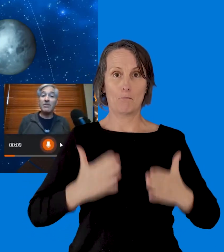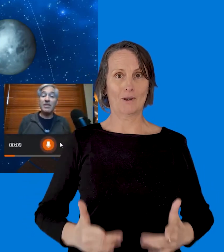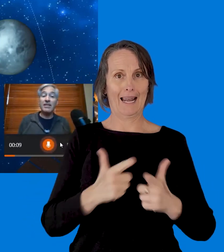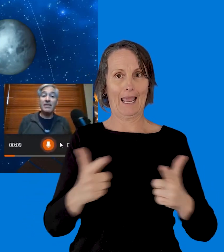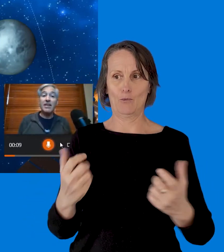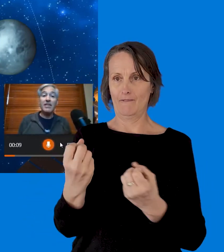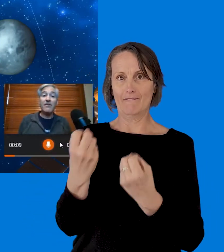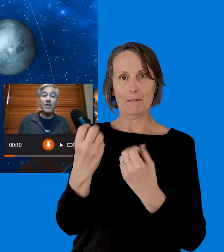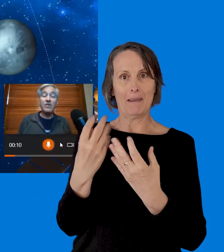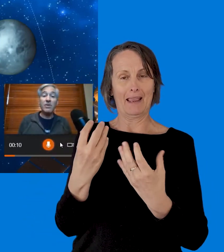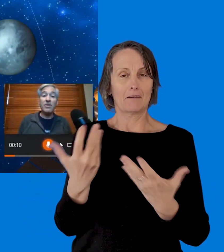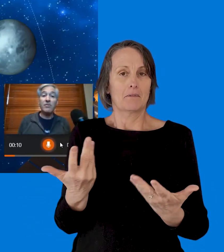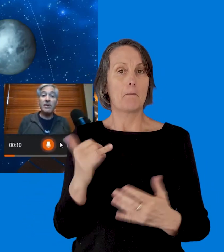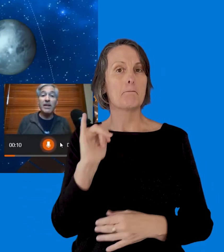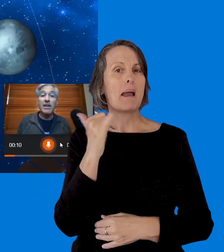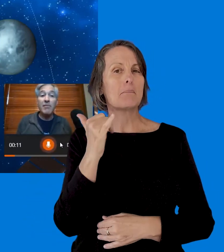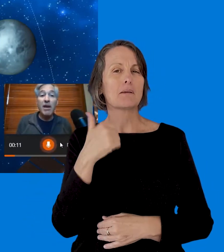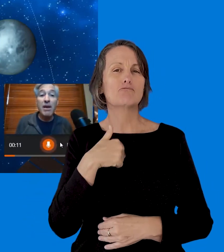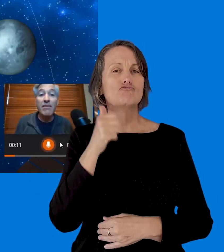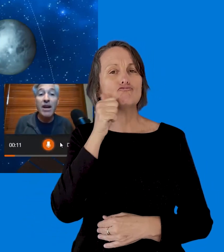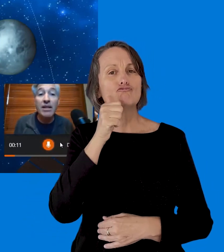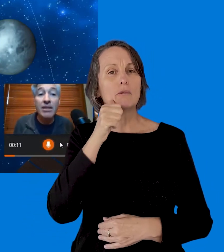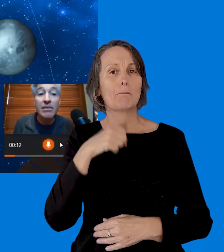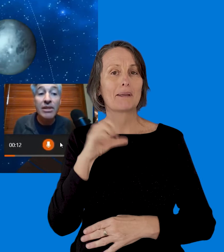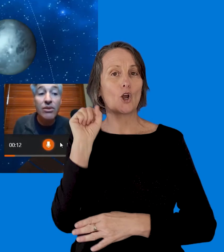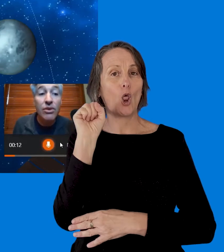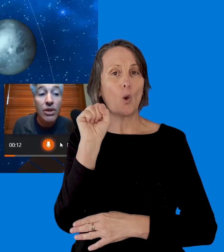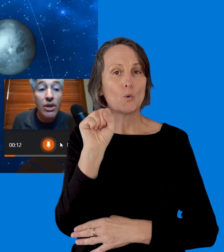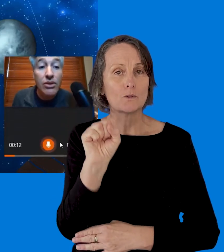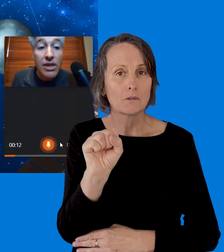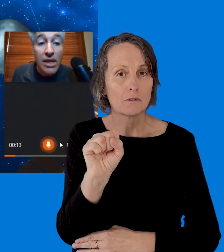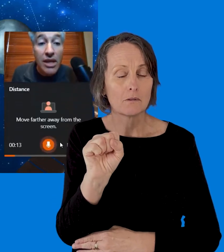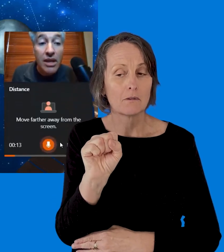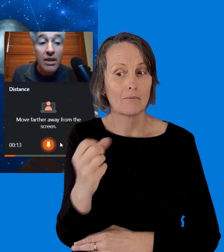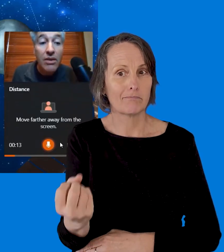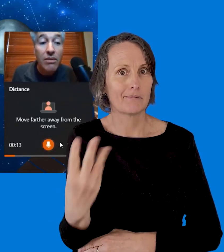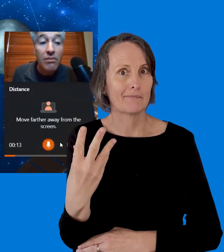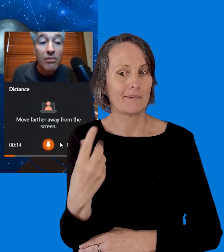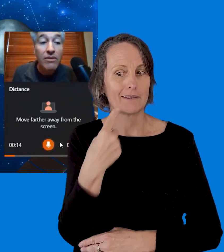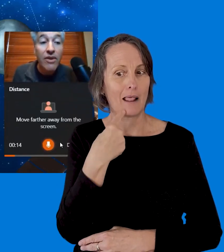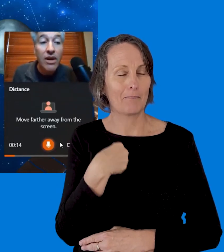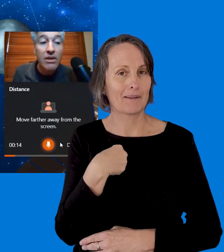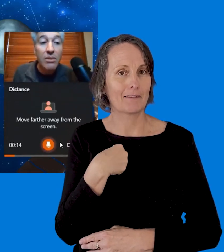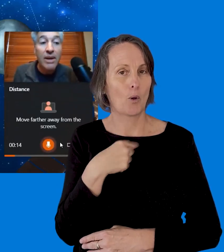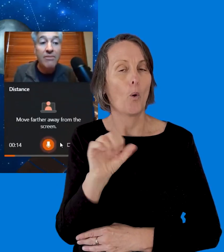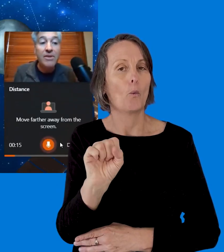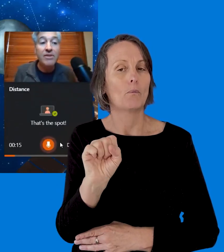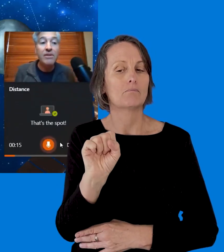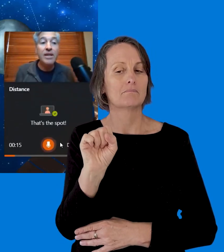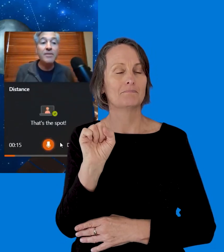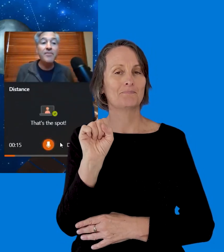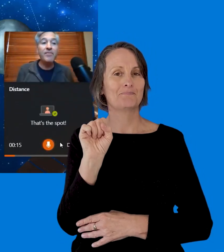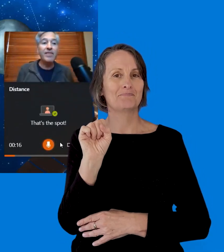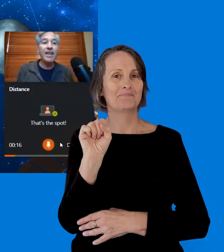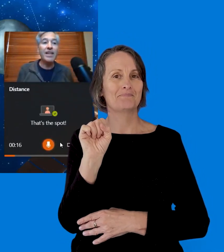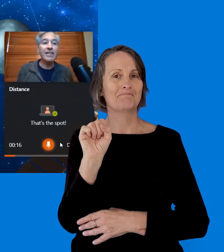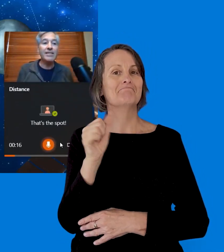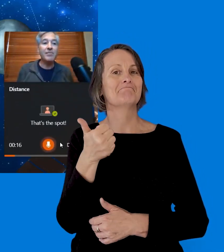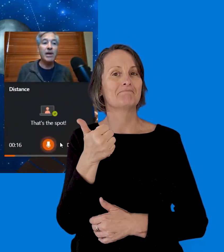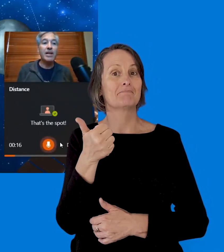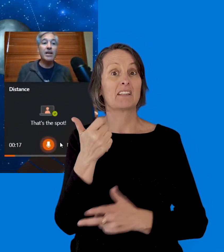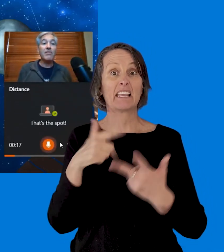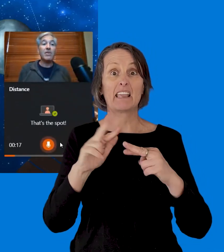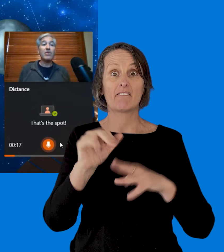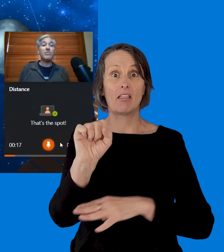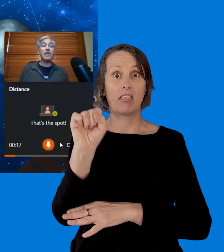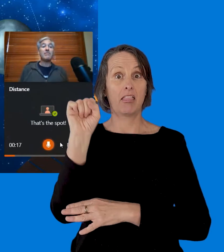language critiques. The first one could be, maybe I've gotten a little bit too close. Oh, move farther away from the screen. Hey, that's the